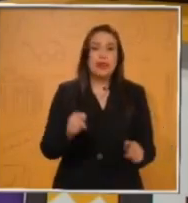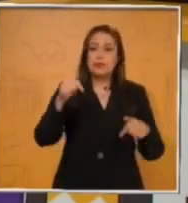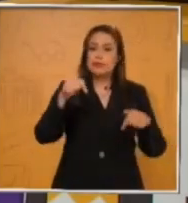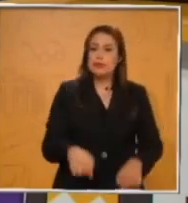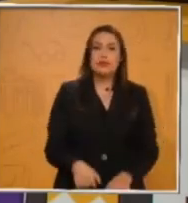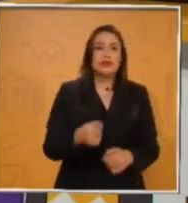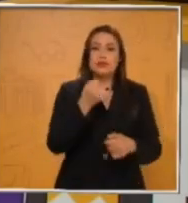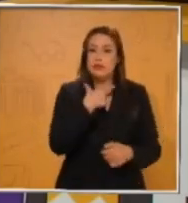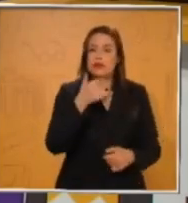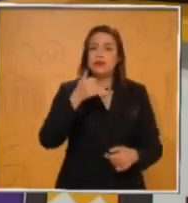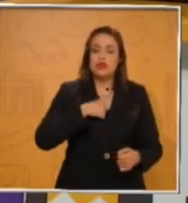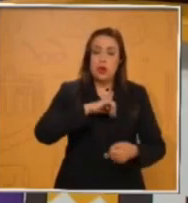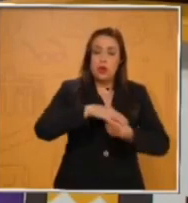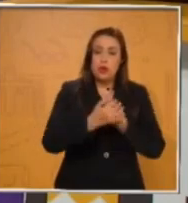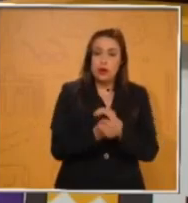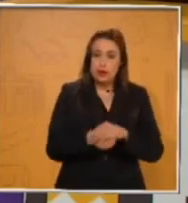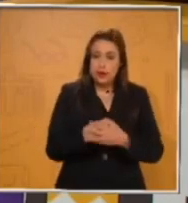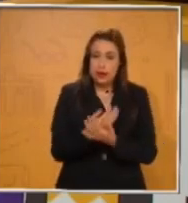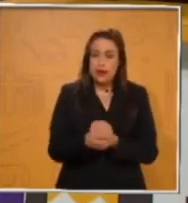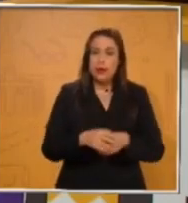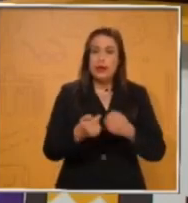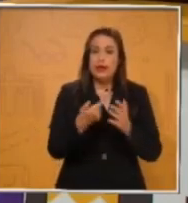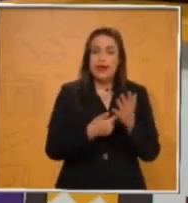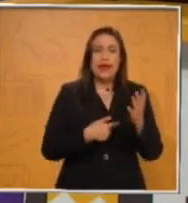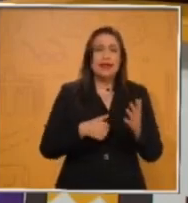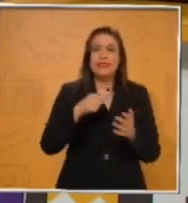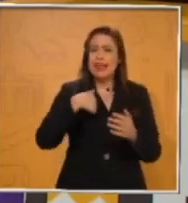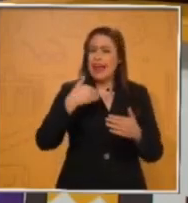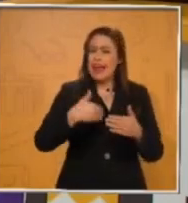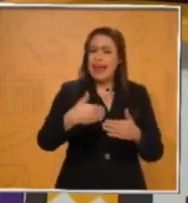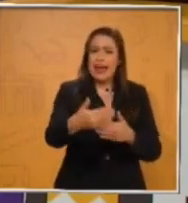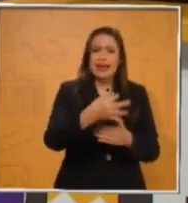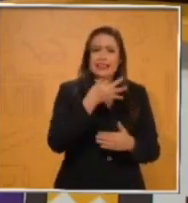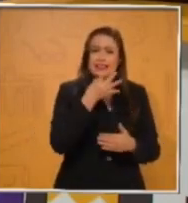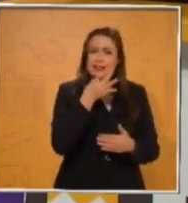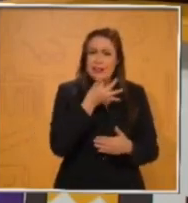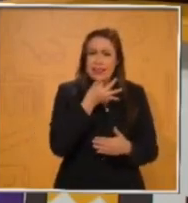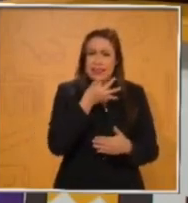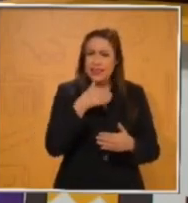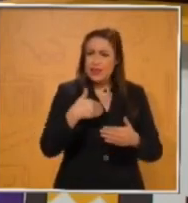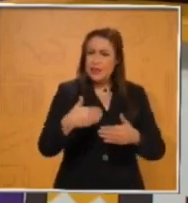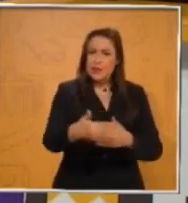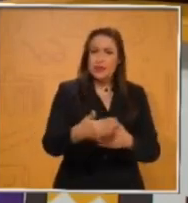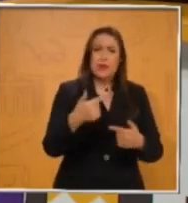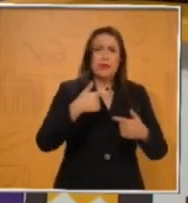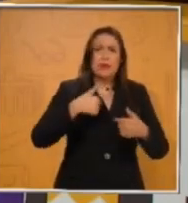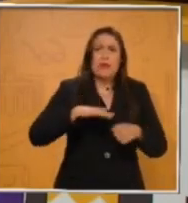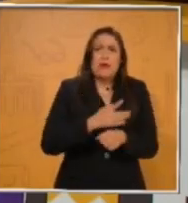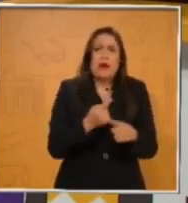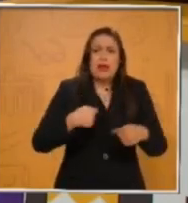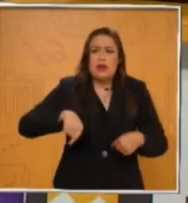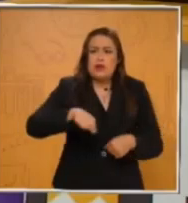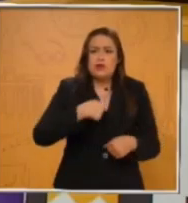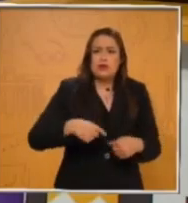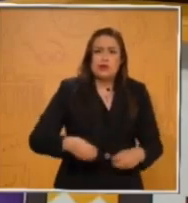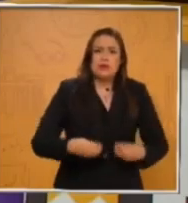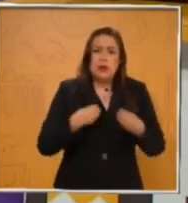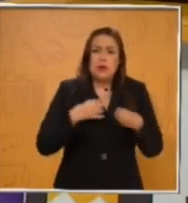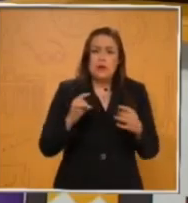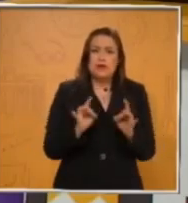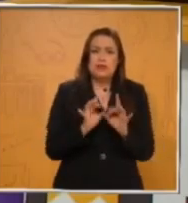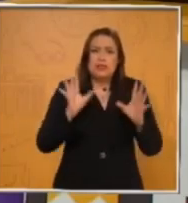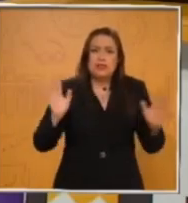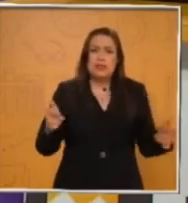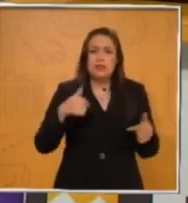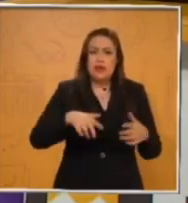I wash my hands every 20 minutes because we are living a situation in all the world that